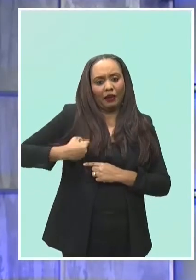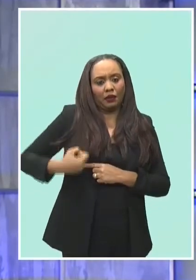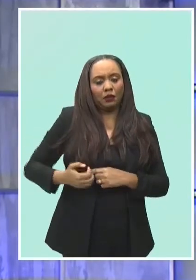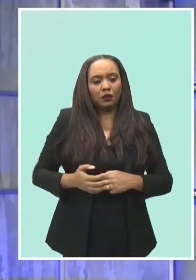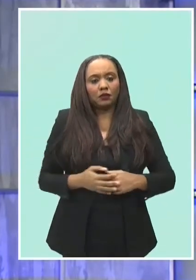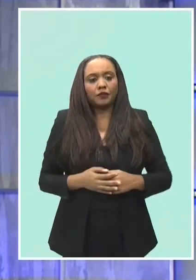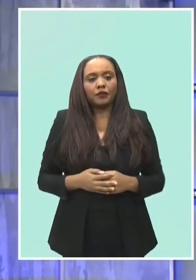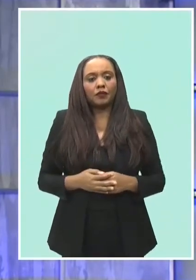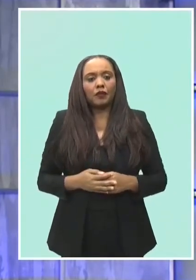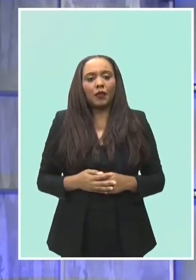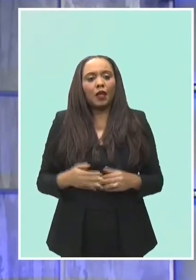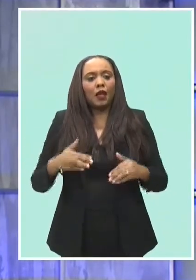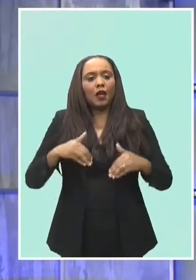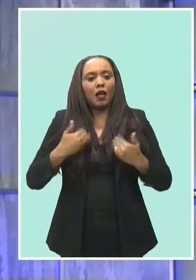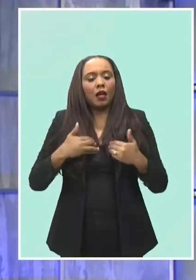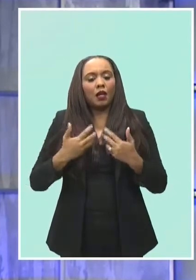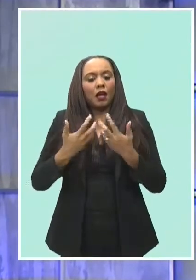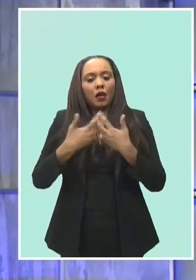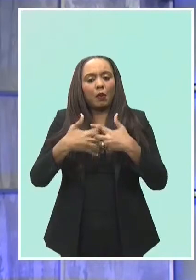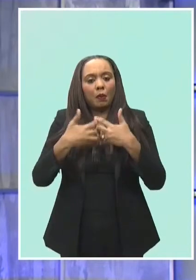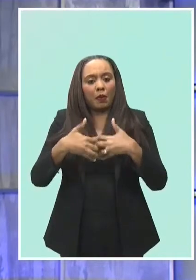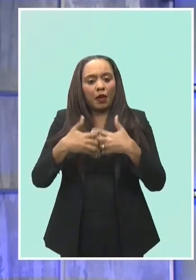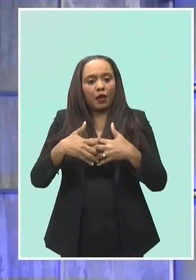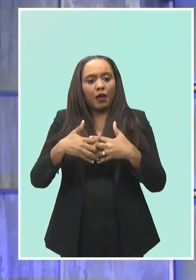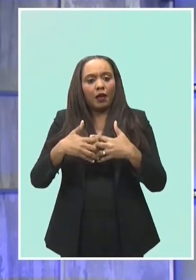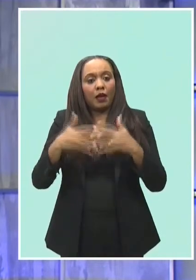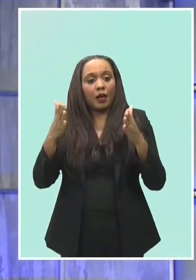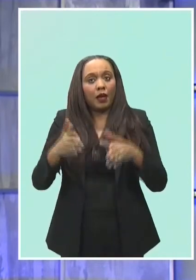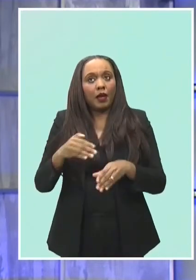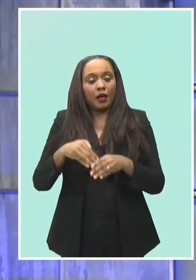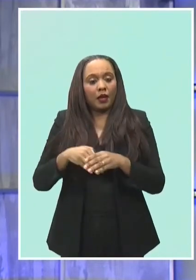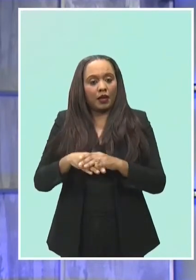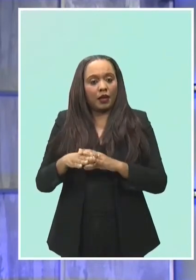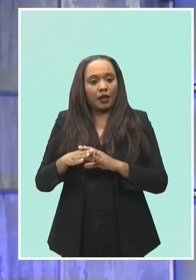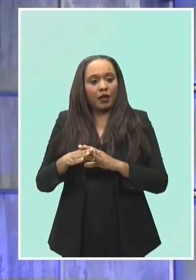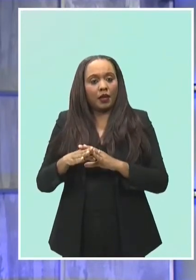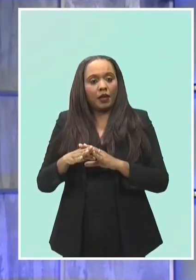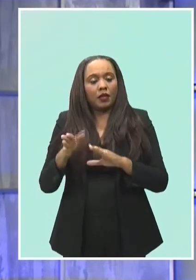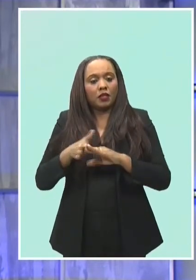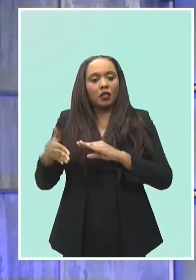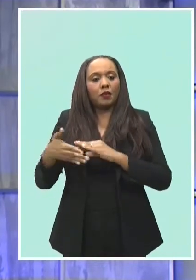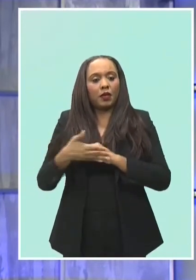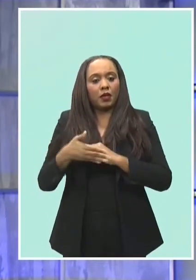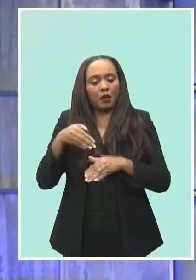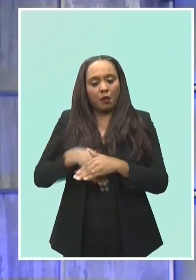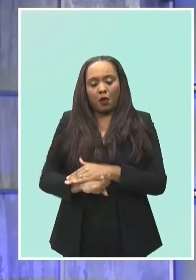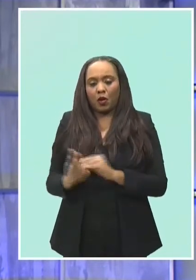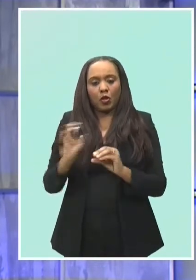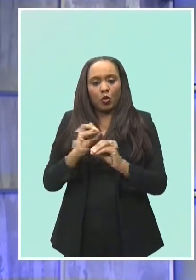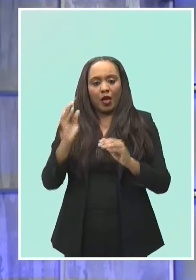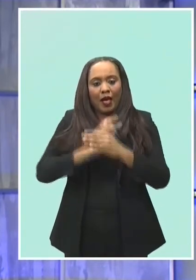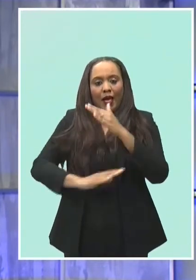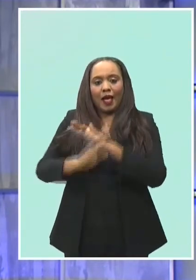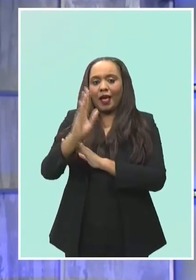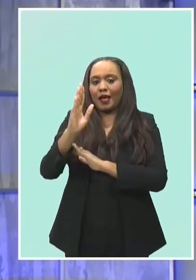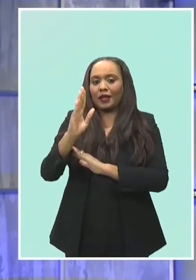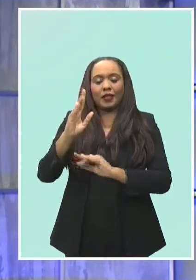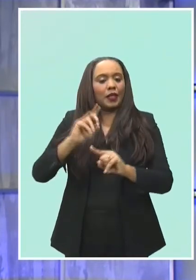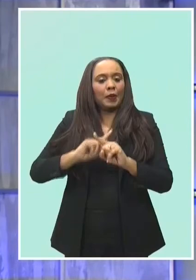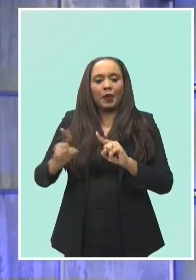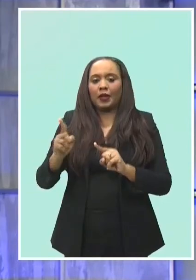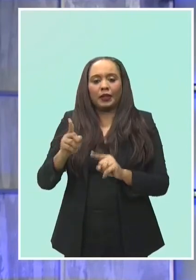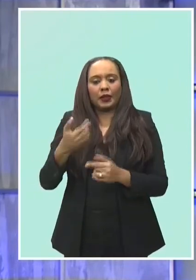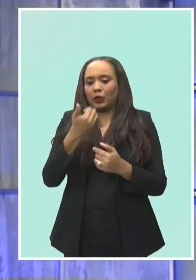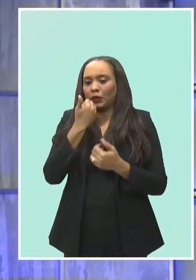a young mechanic in Jamaica isn't letting his disability stop him from doing his trade. He was born with no hands but has achieved a lot and